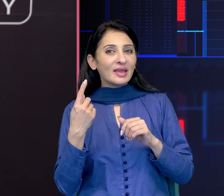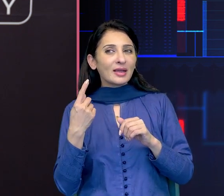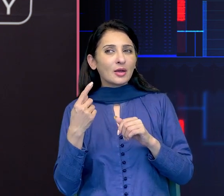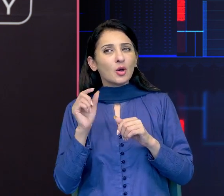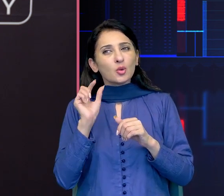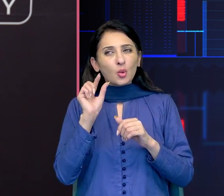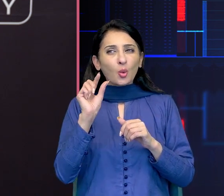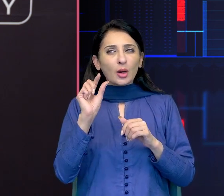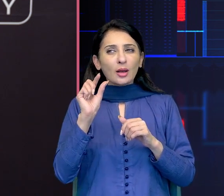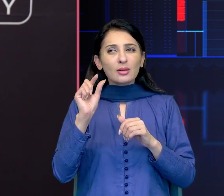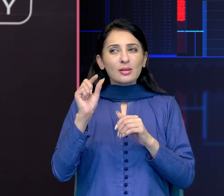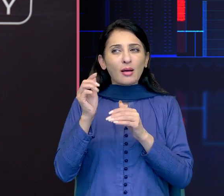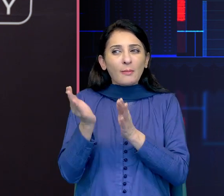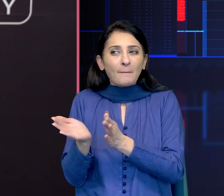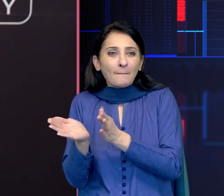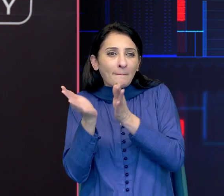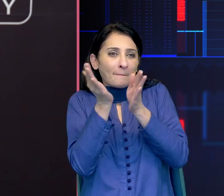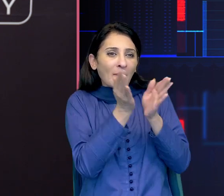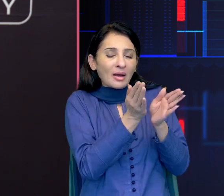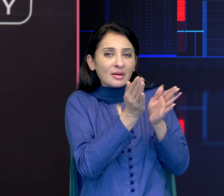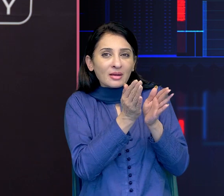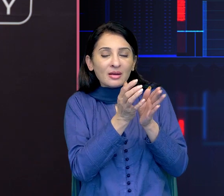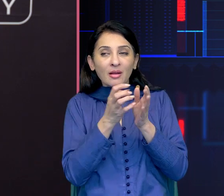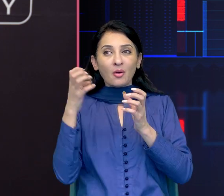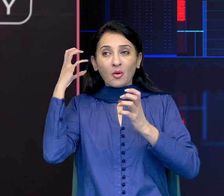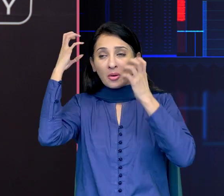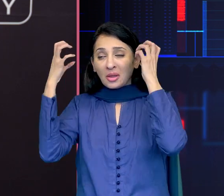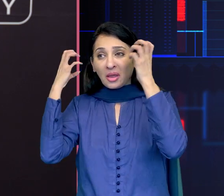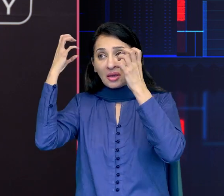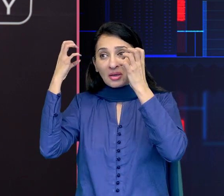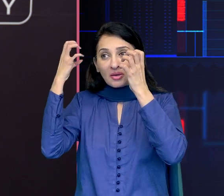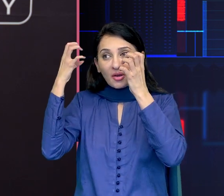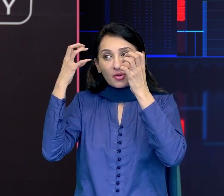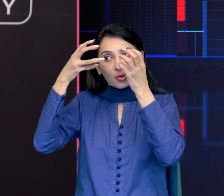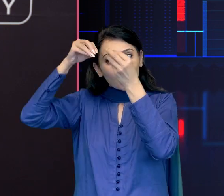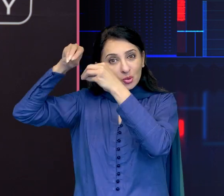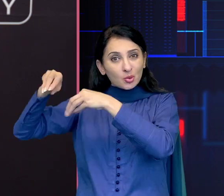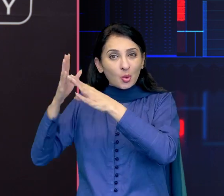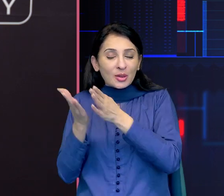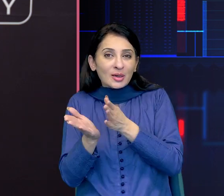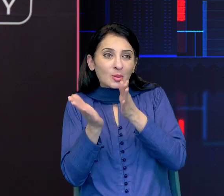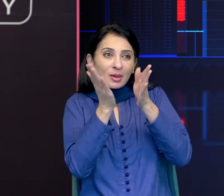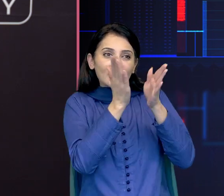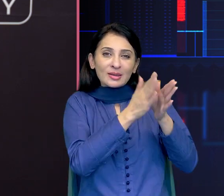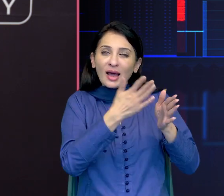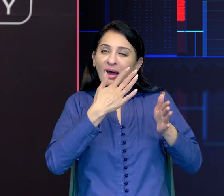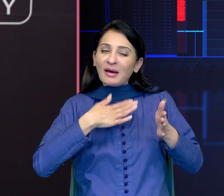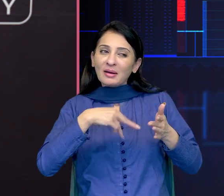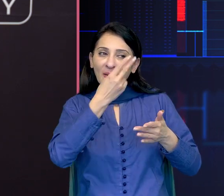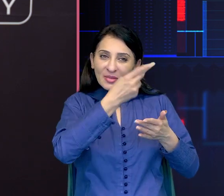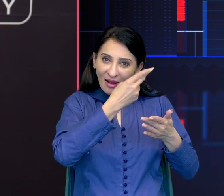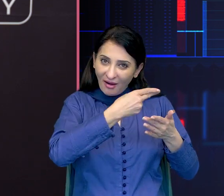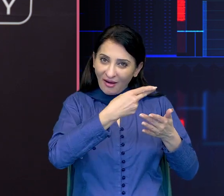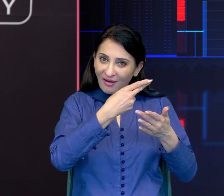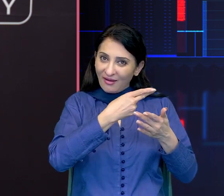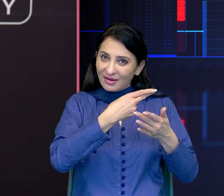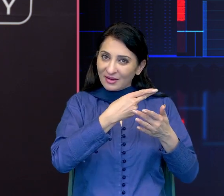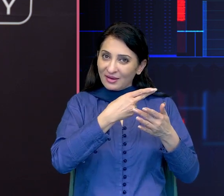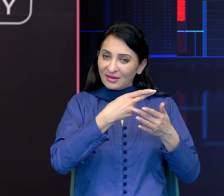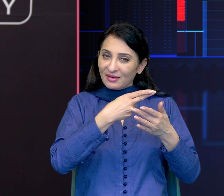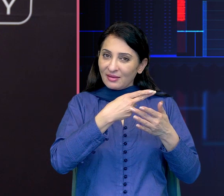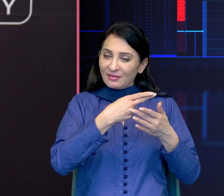was beautiful also, because at least there's a refuge, there's a respite from